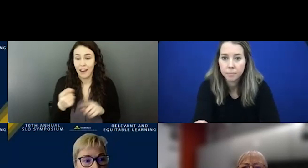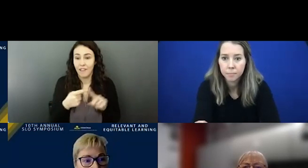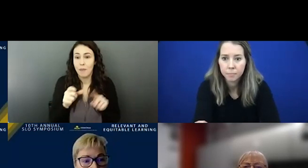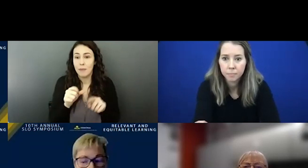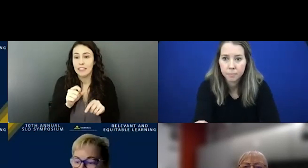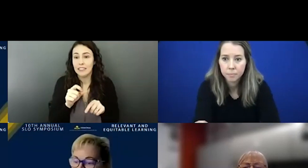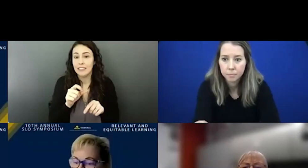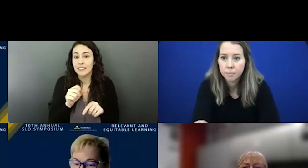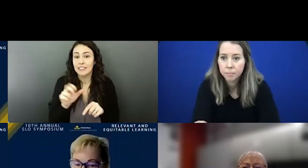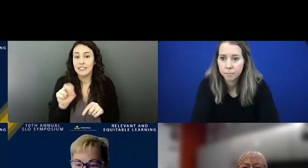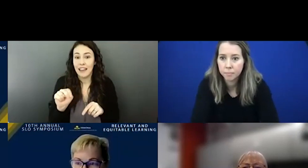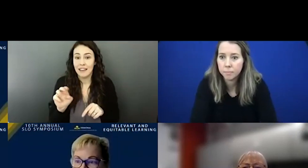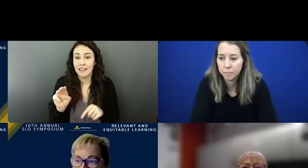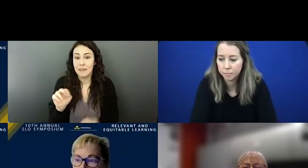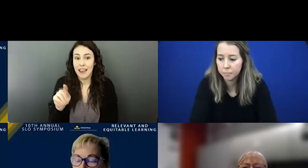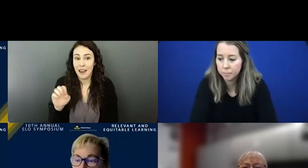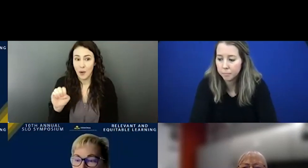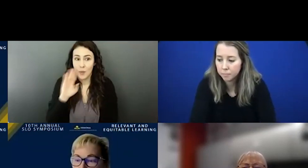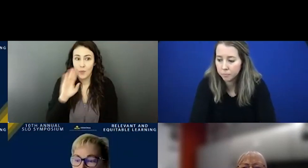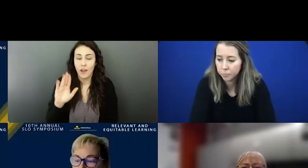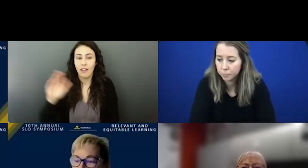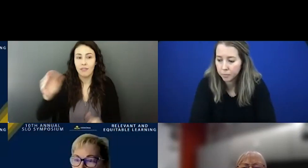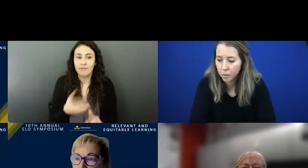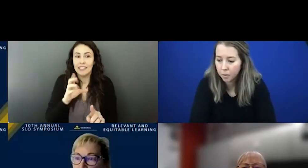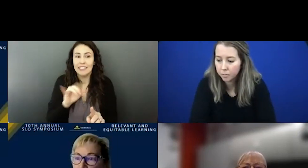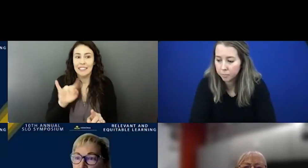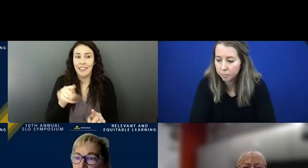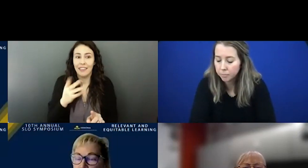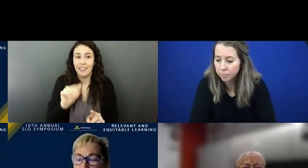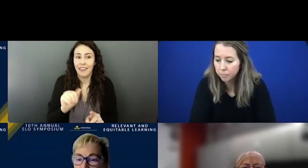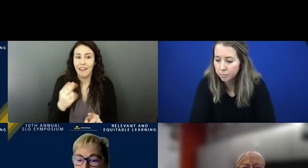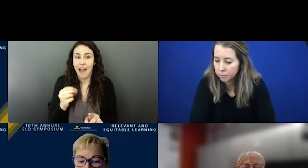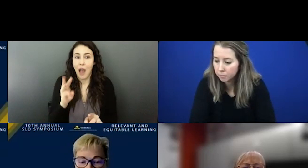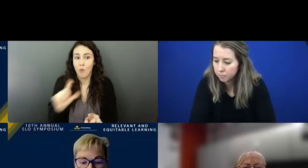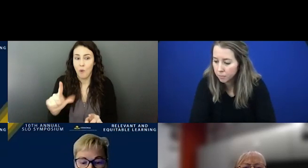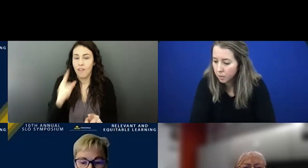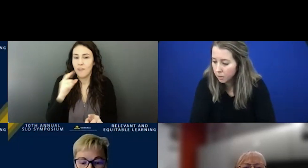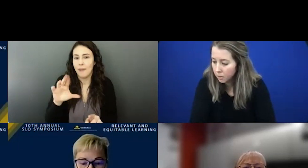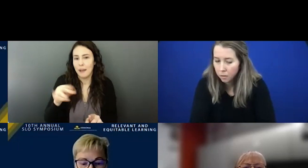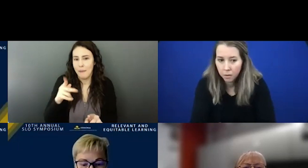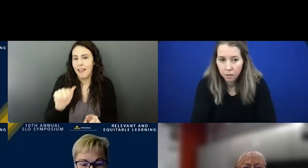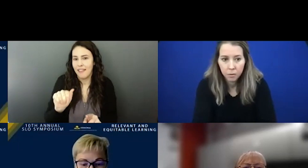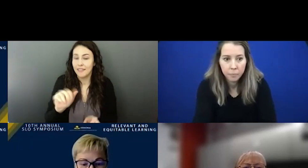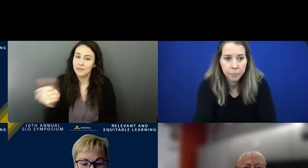to introduce Dr. Cynthia Howell from Capella University. Welcome.